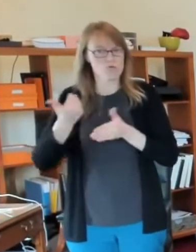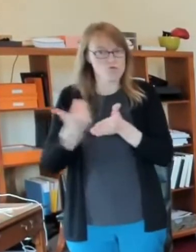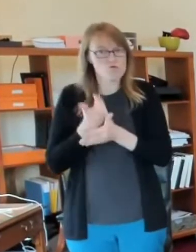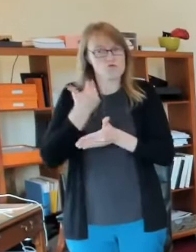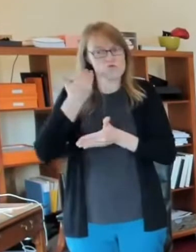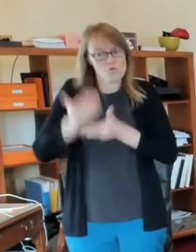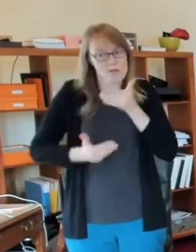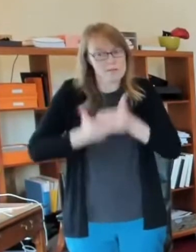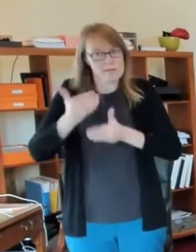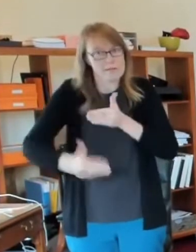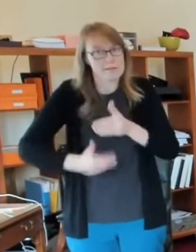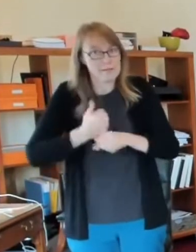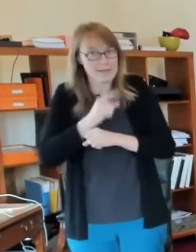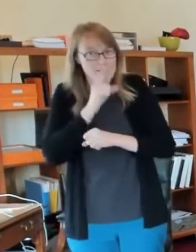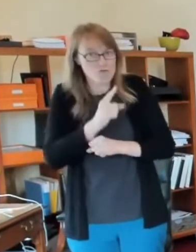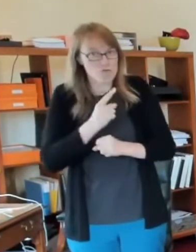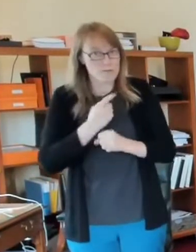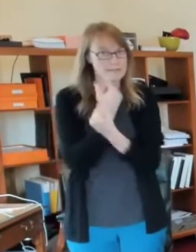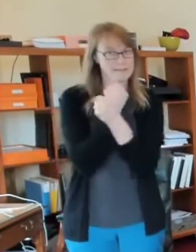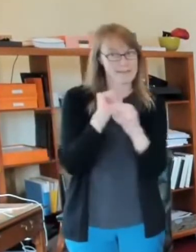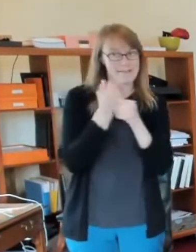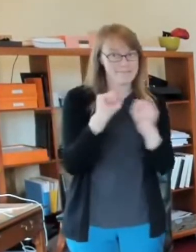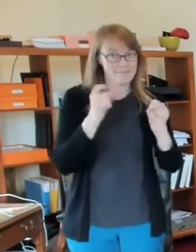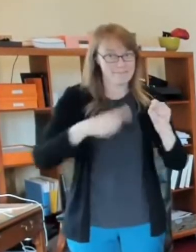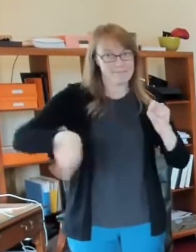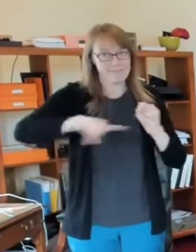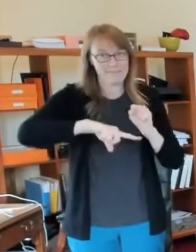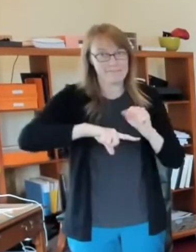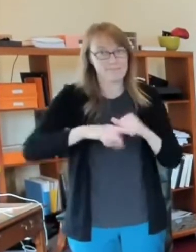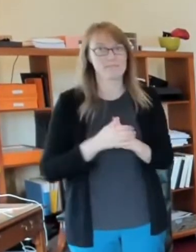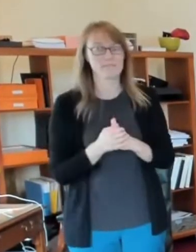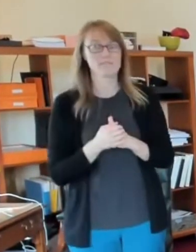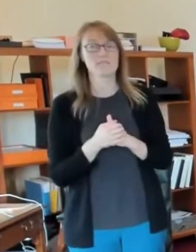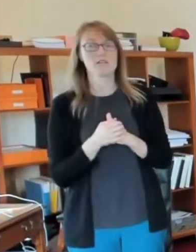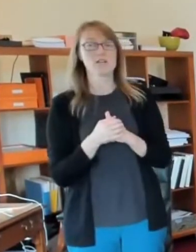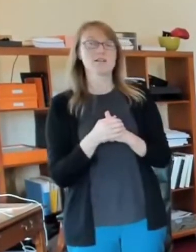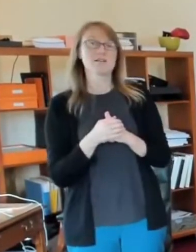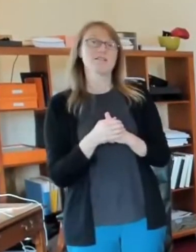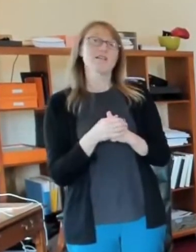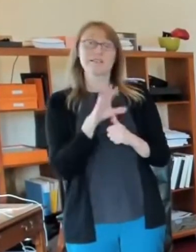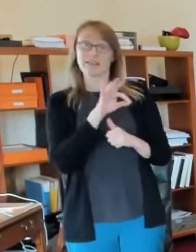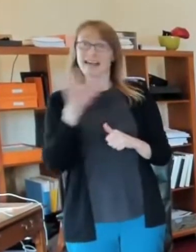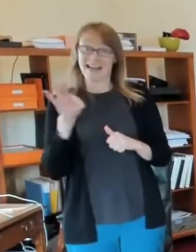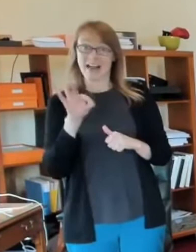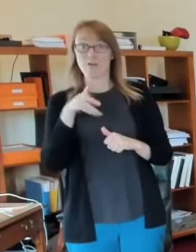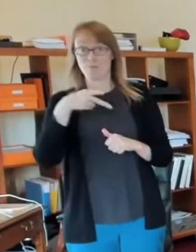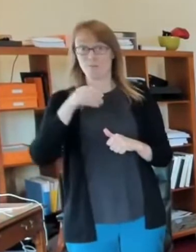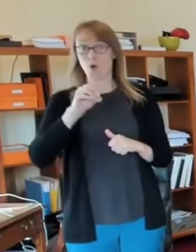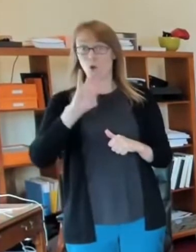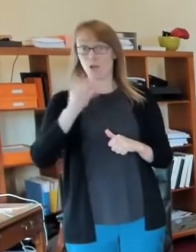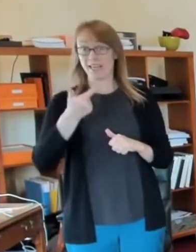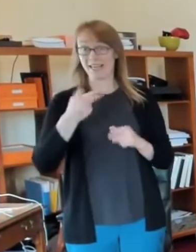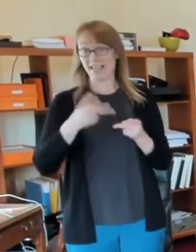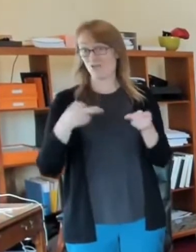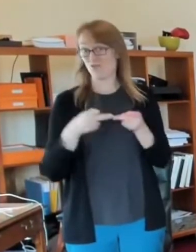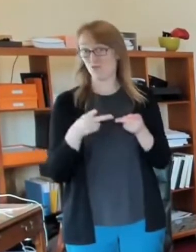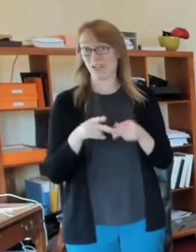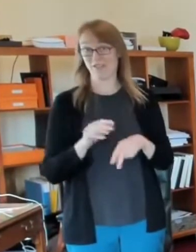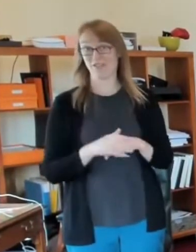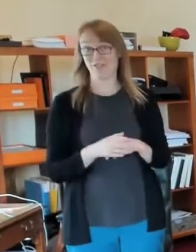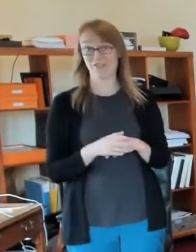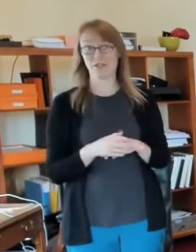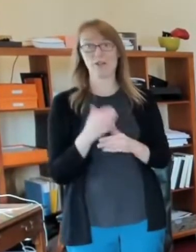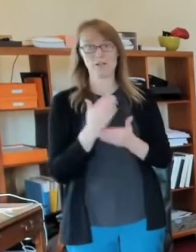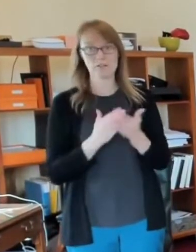and be safe with regard to COVID. So there's 99 polling places. As you probably know, some polling places